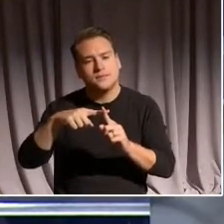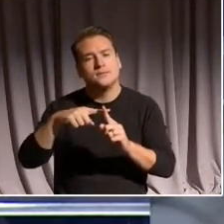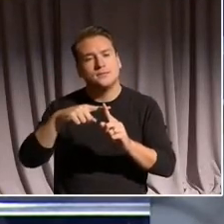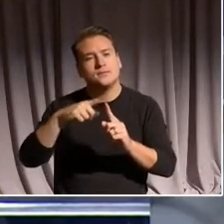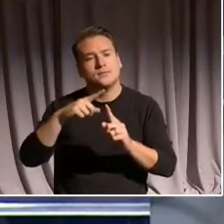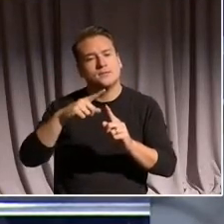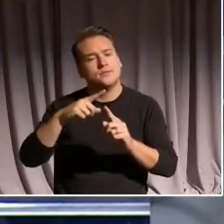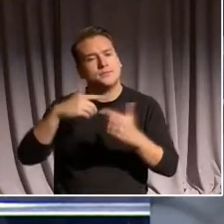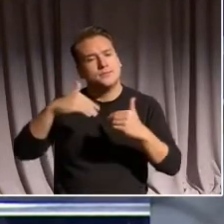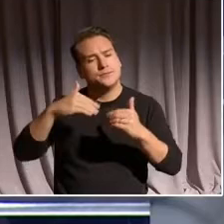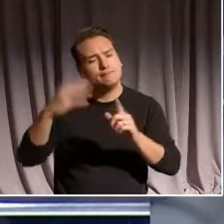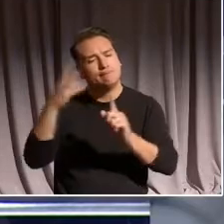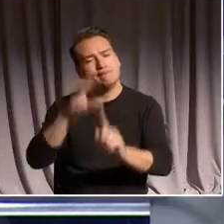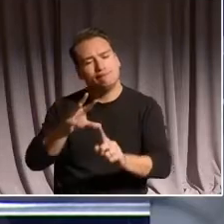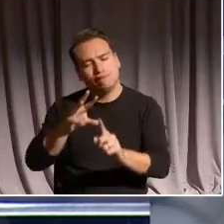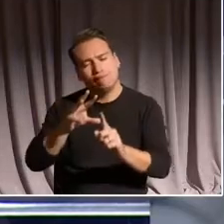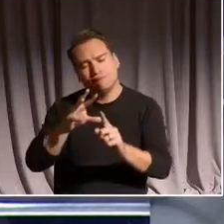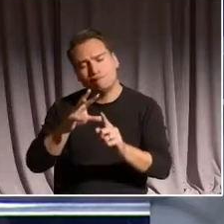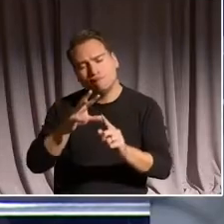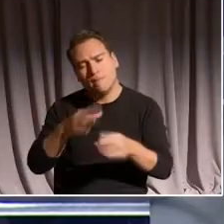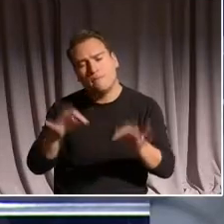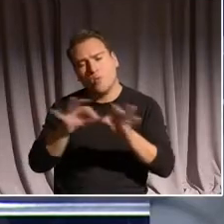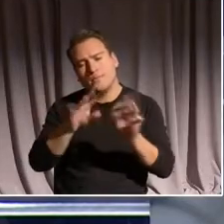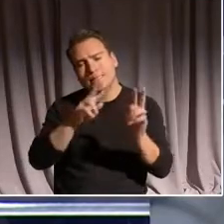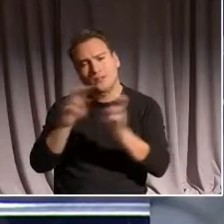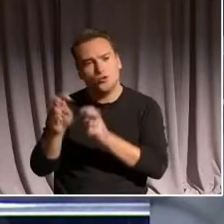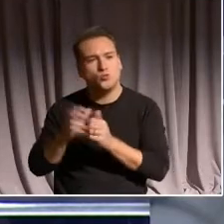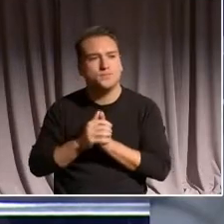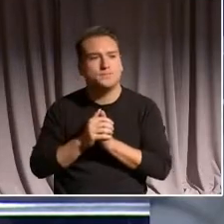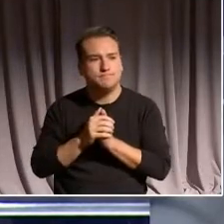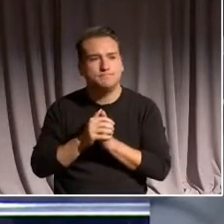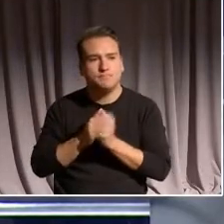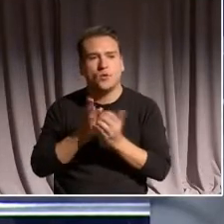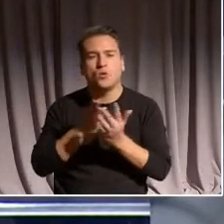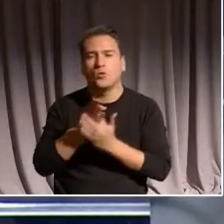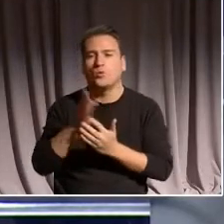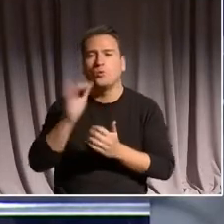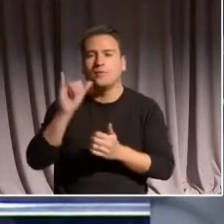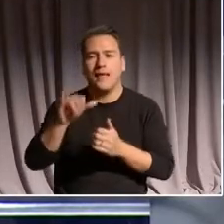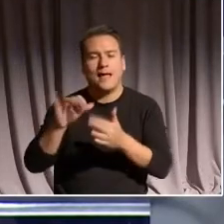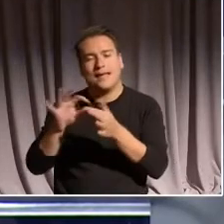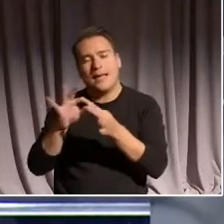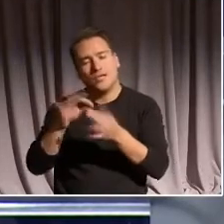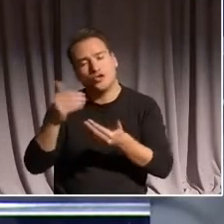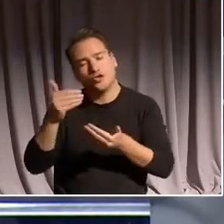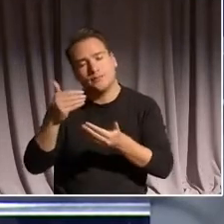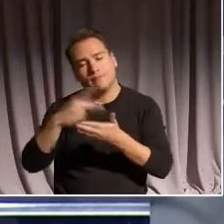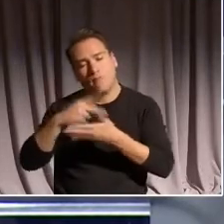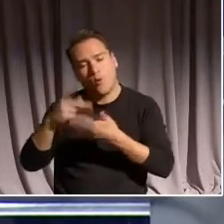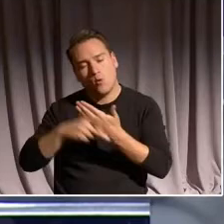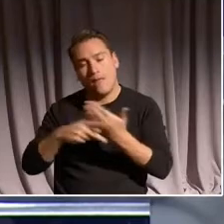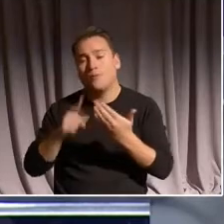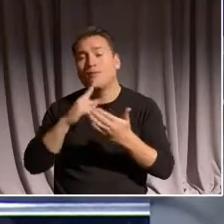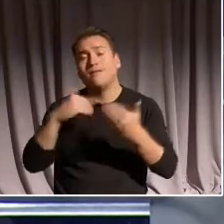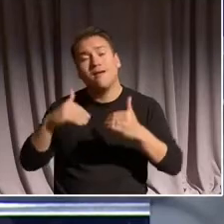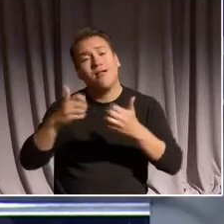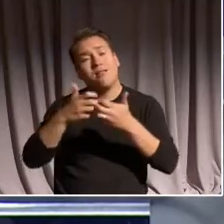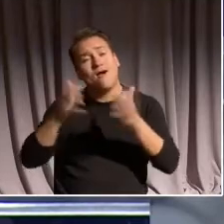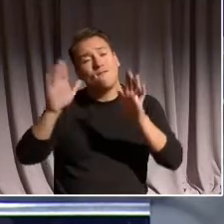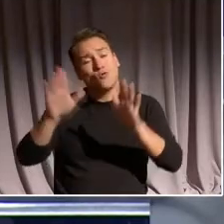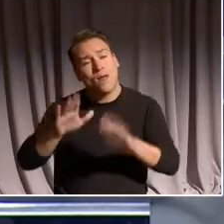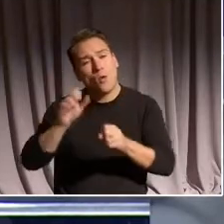and service delivery model through the Aging and Disability Resource Connection Program. Lots of great work going on and